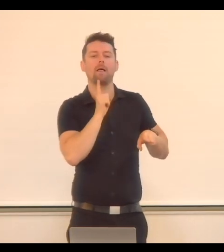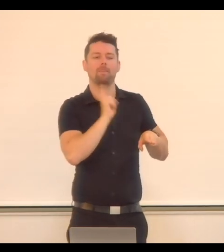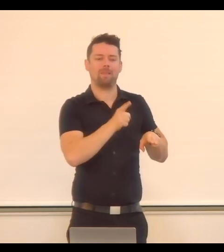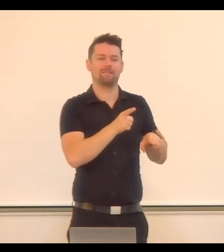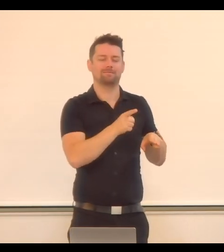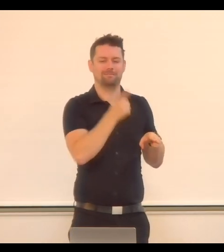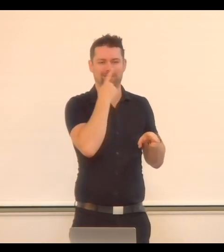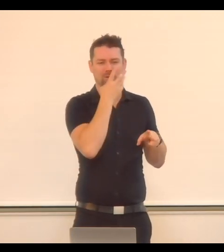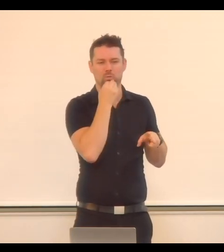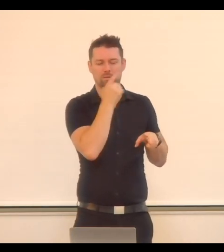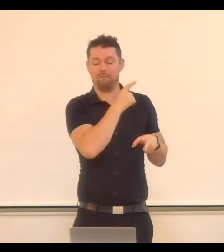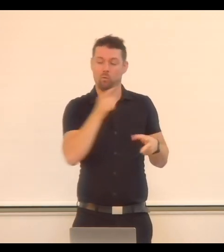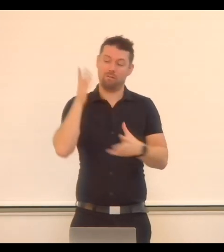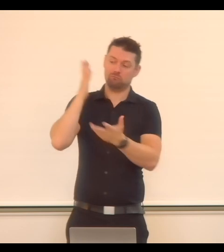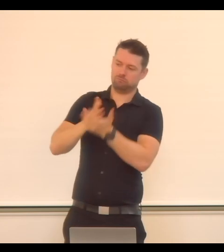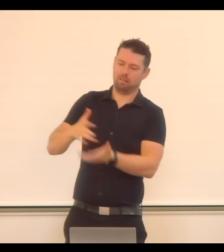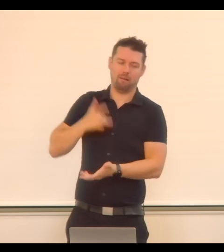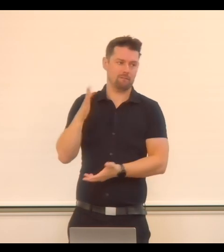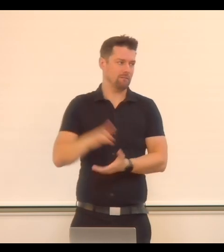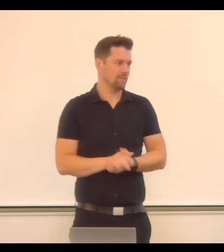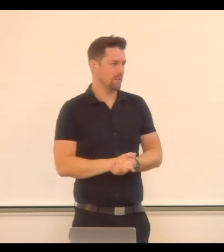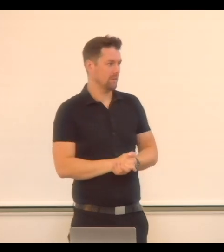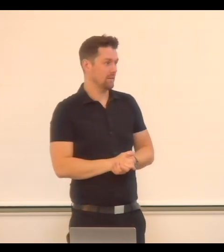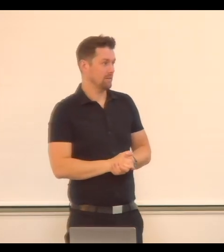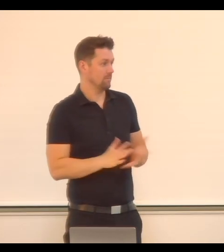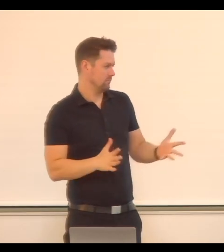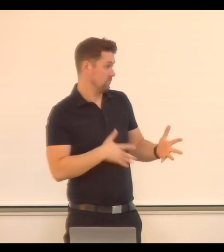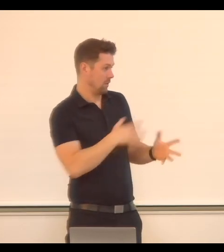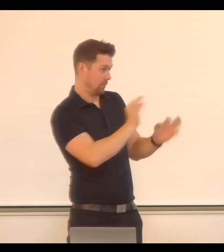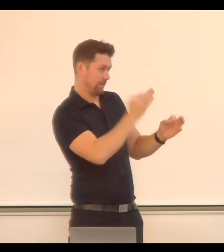work today. I don't know, I probably went too far, but there you go. Bill,